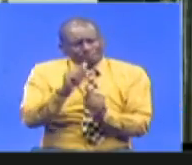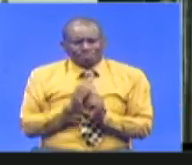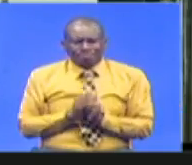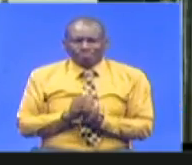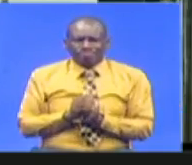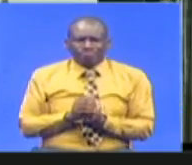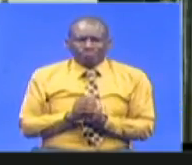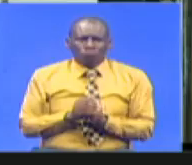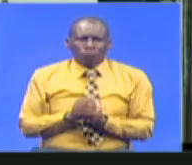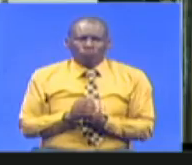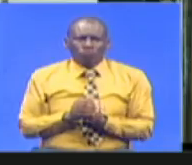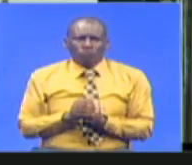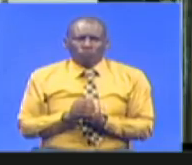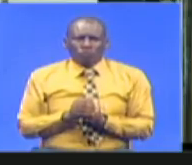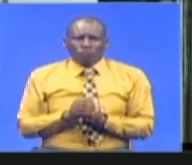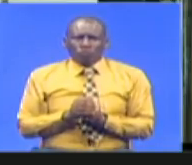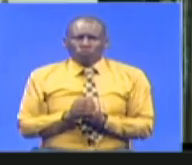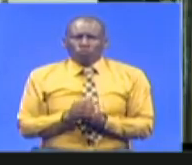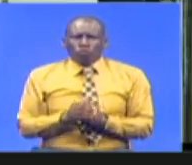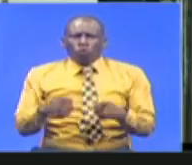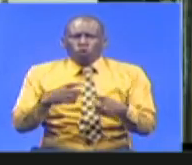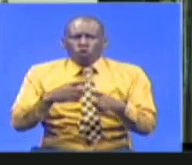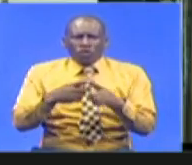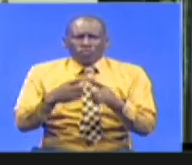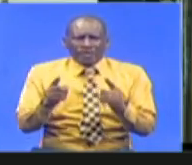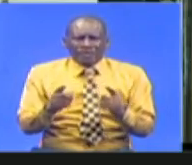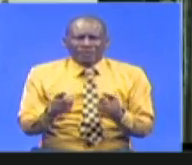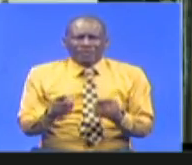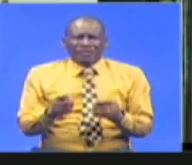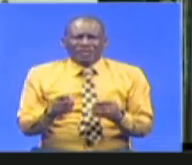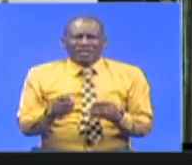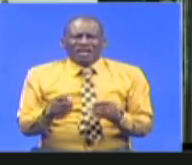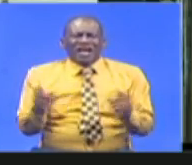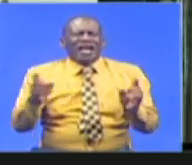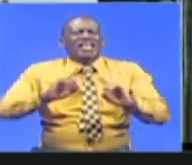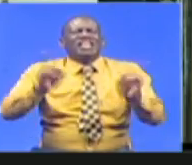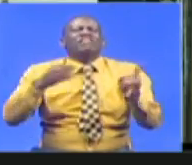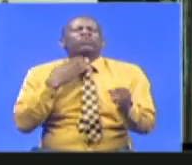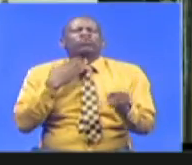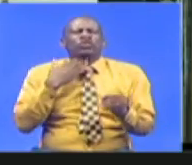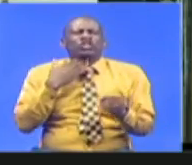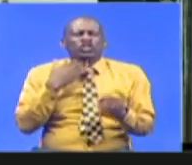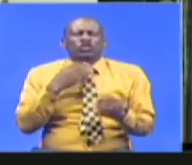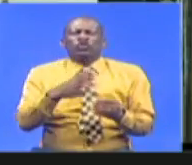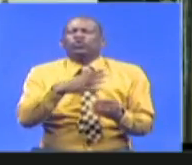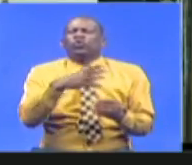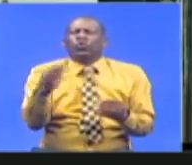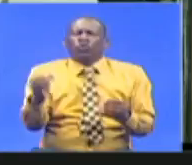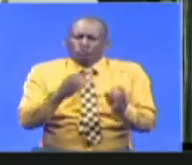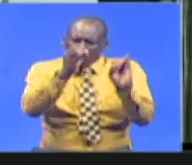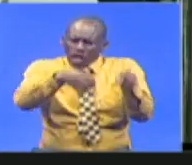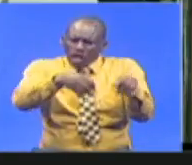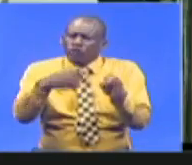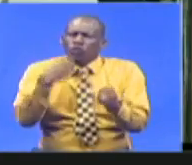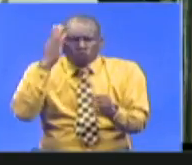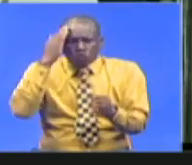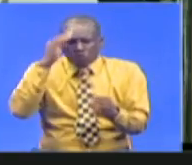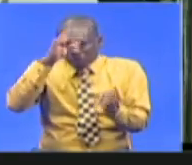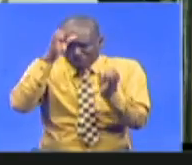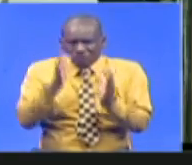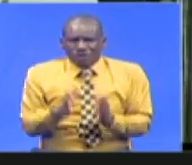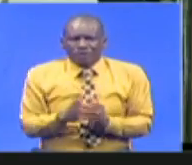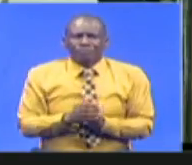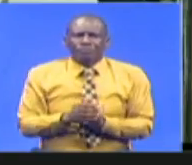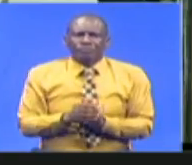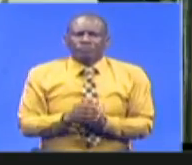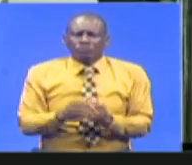But the medium of, I didn't want to go to an individual, perhaps who knows the governor,